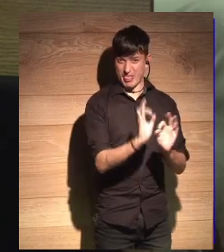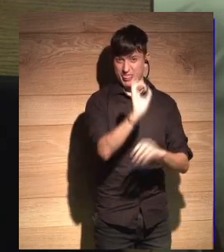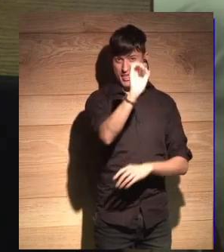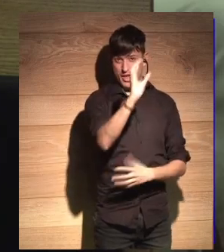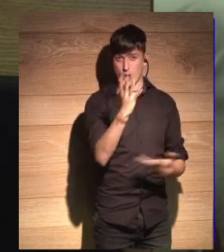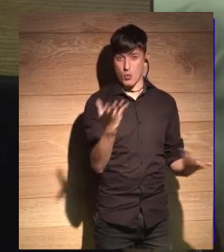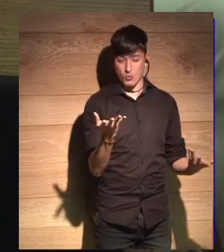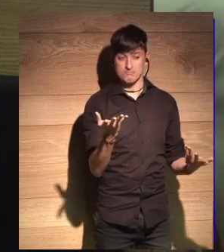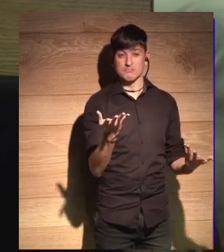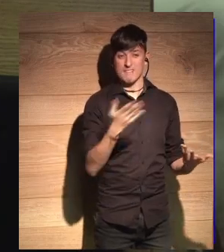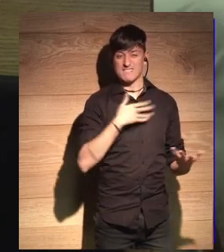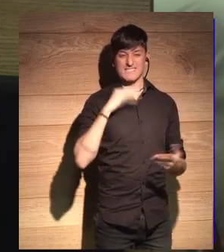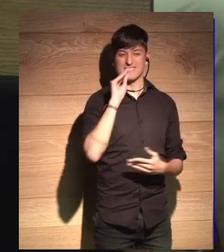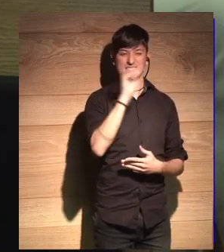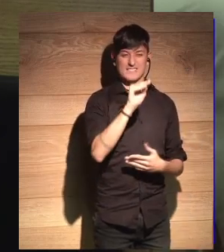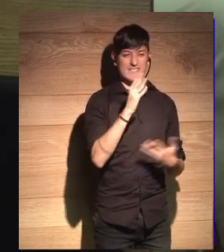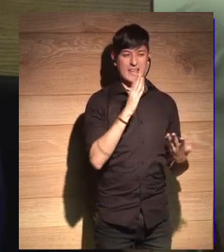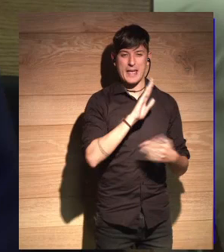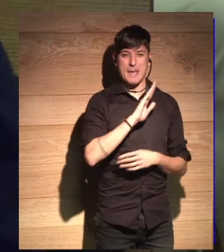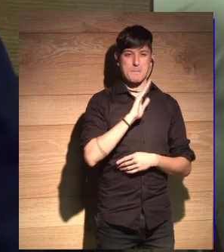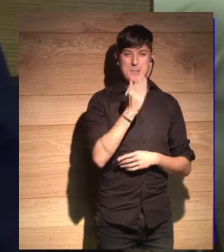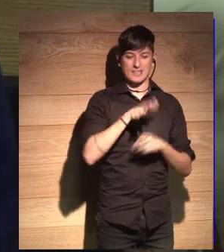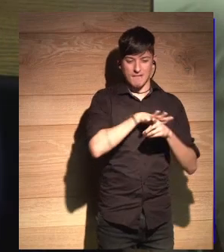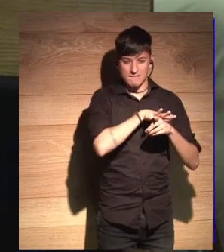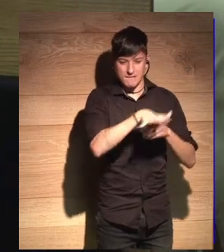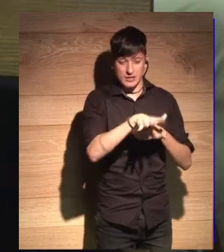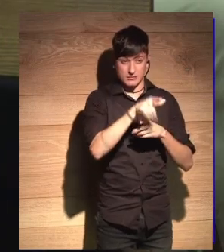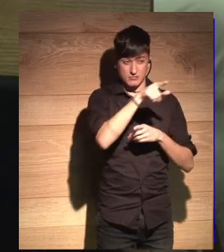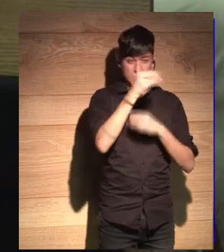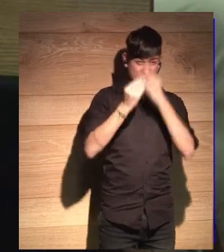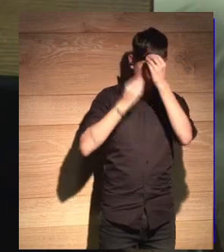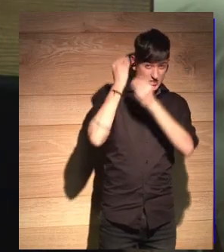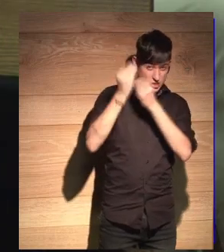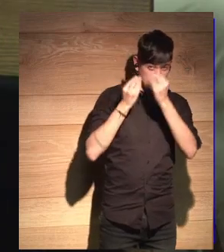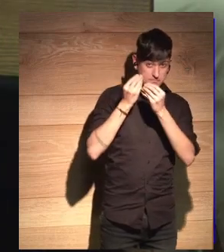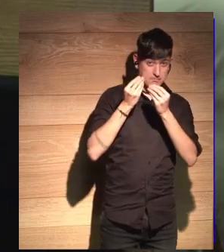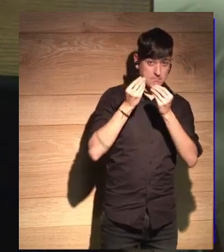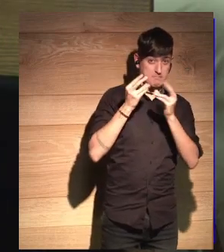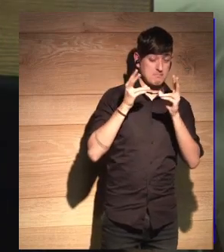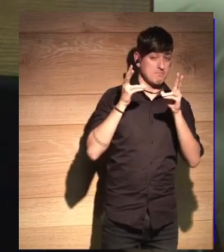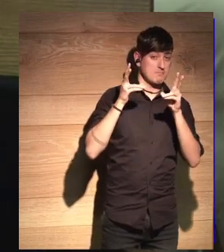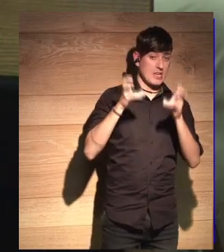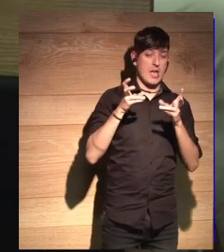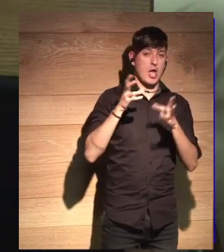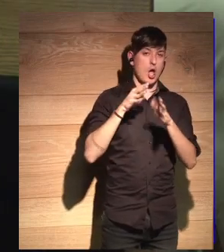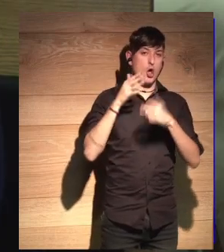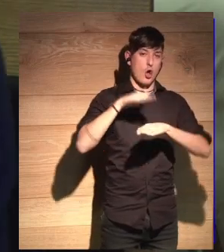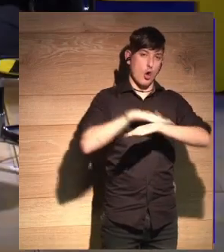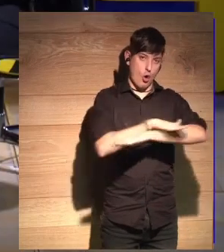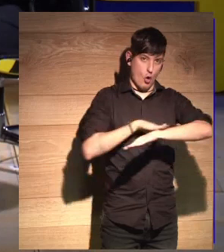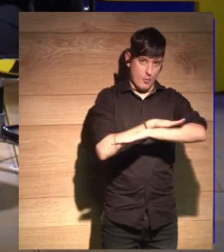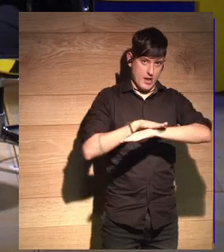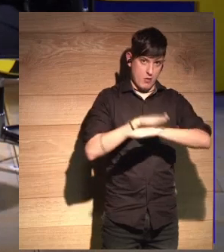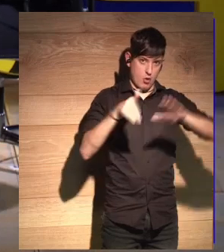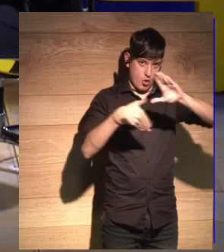agenda is zero. So I wanted to ask you, what is the impact of all that reflection in